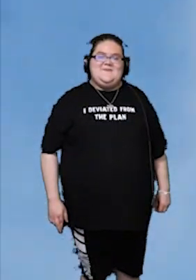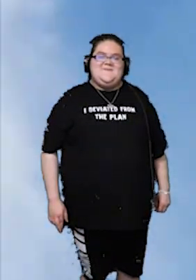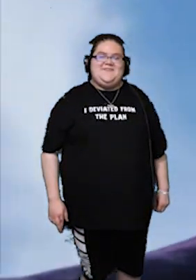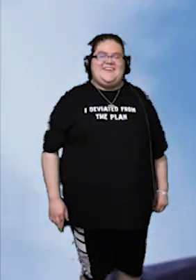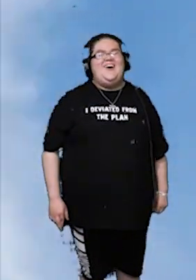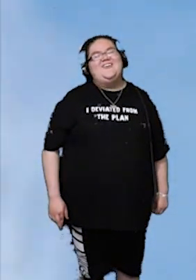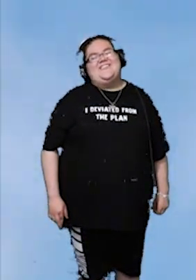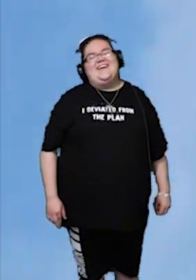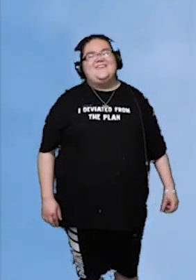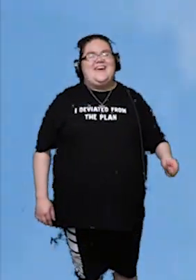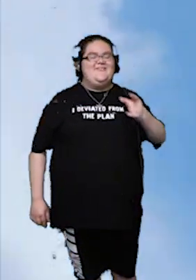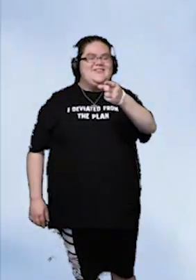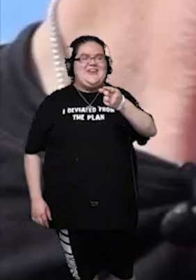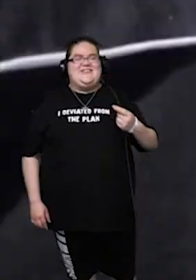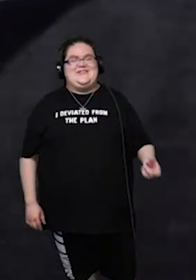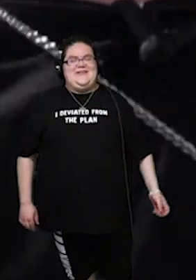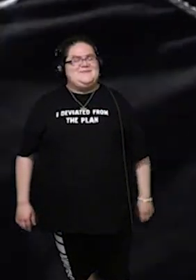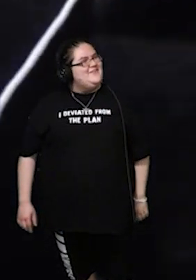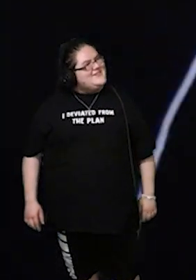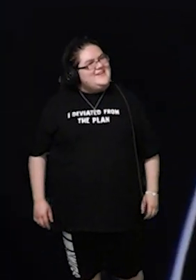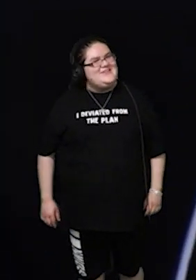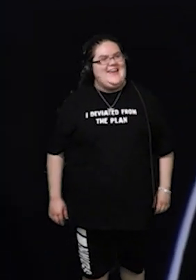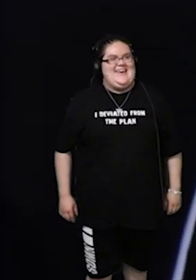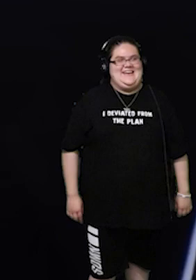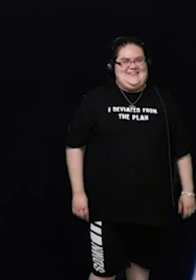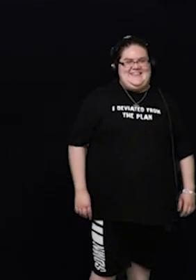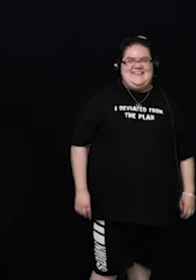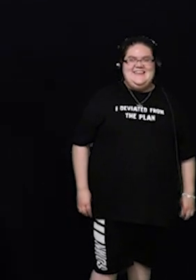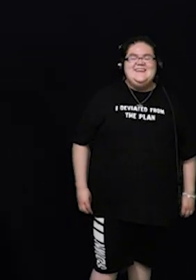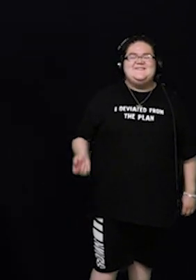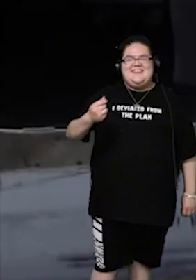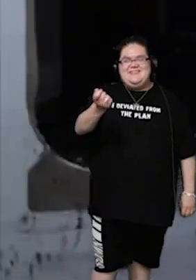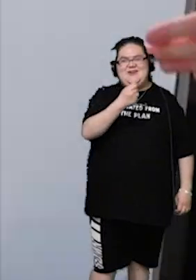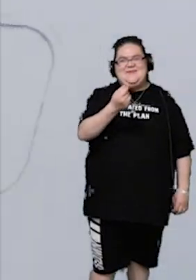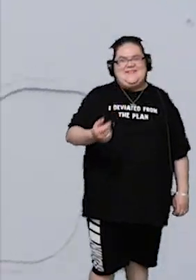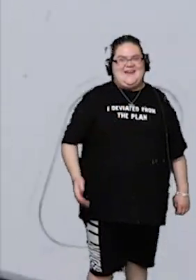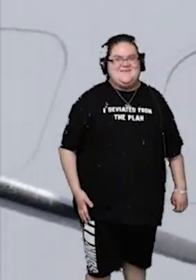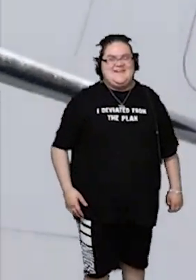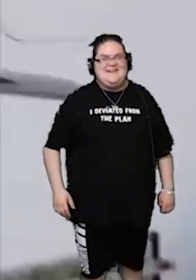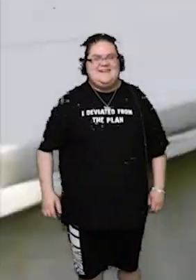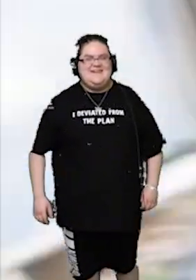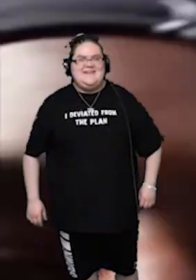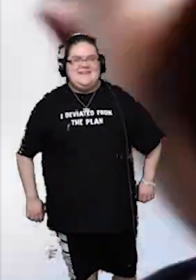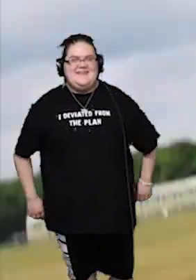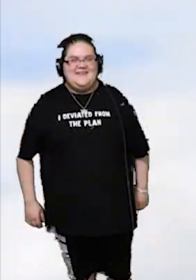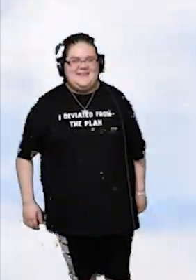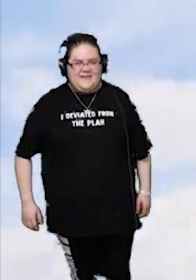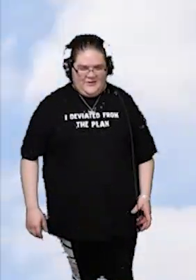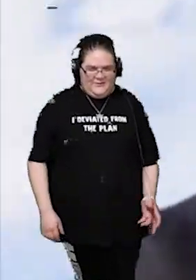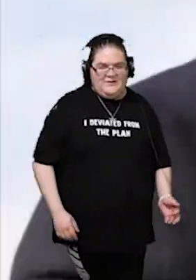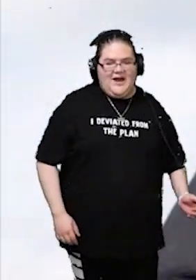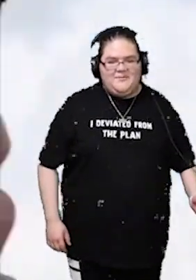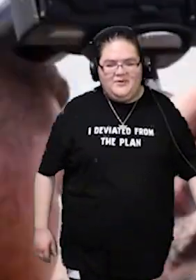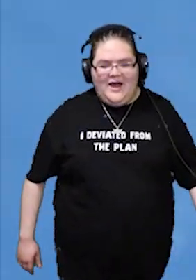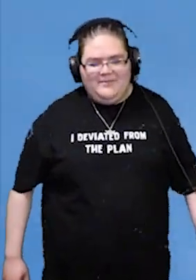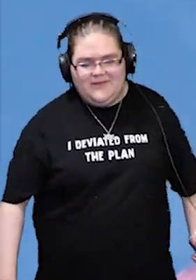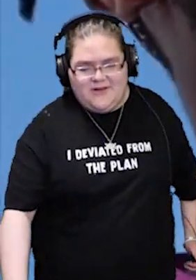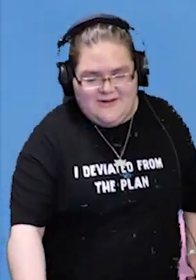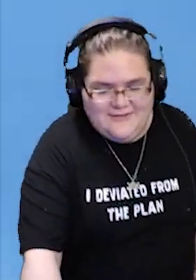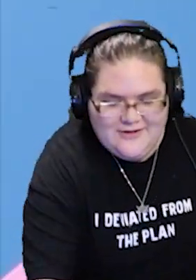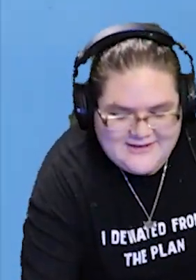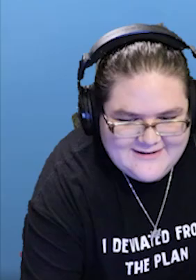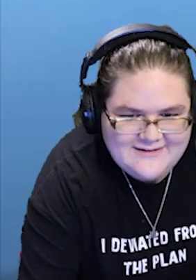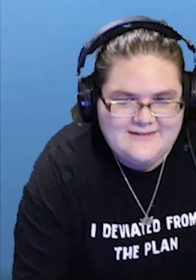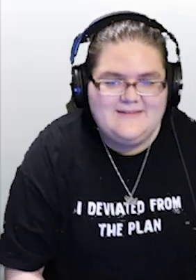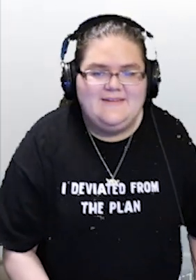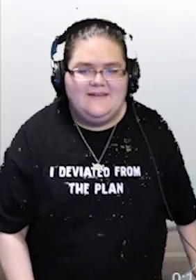lips. What? No, no. Oh, that, okay, what's JJ's lips? I was going to say. But that was Toby's camera. Jeez, get me.